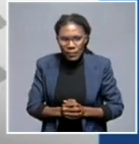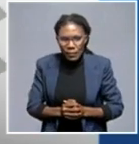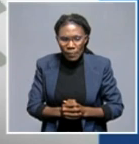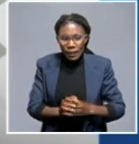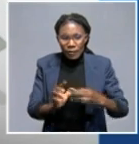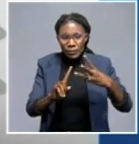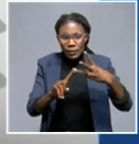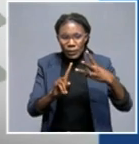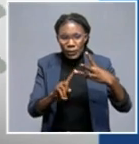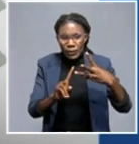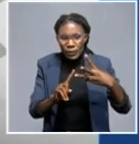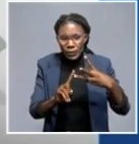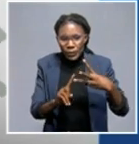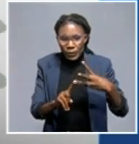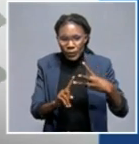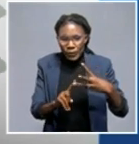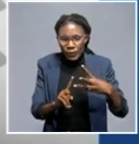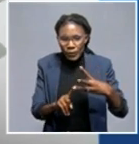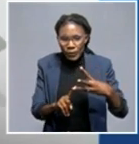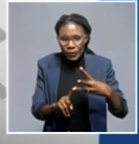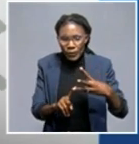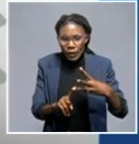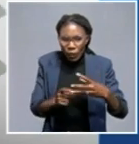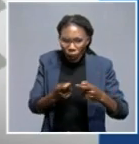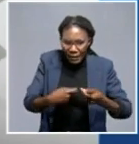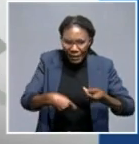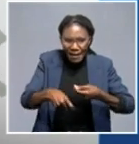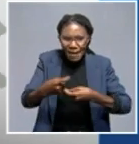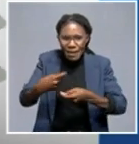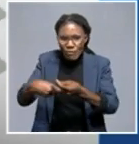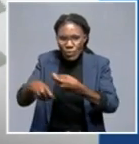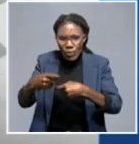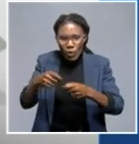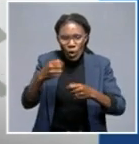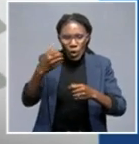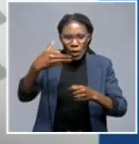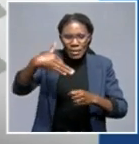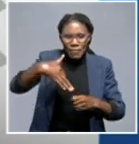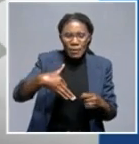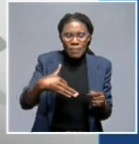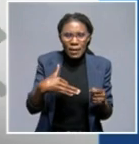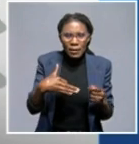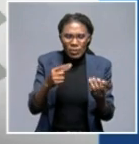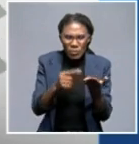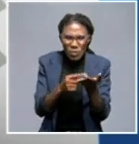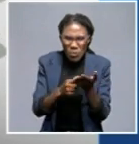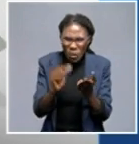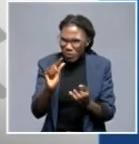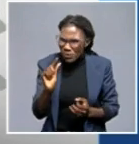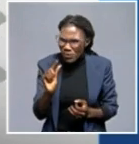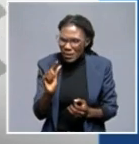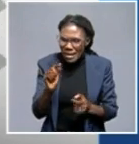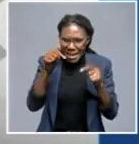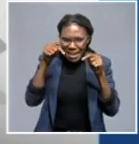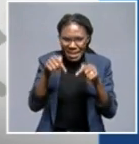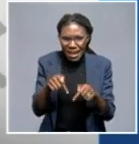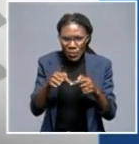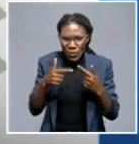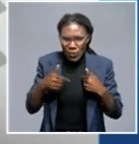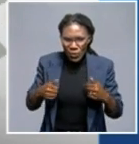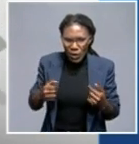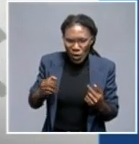Thirdly, bilateral trade between Namibia and Ghana is very low. Hence, the